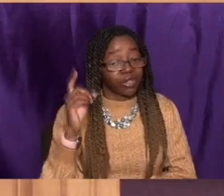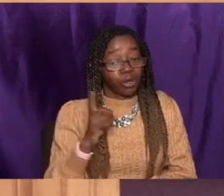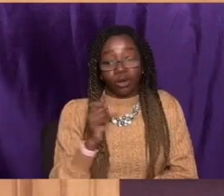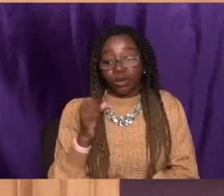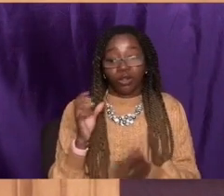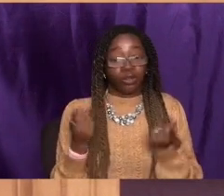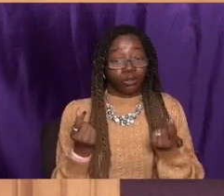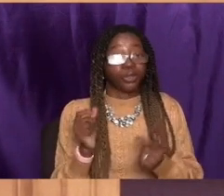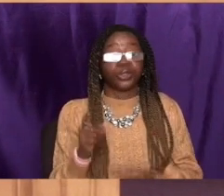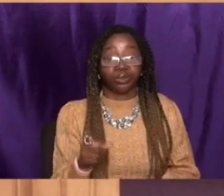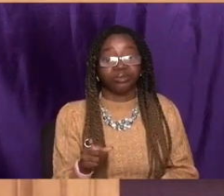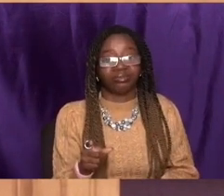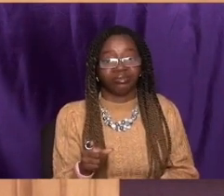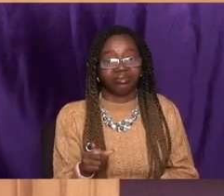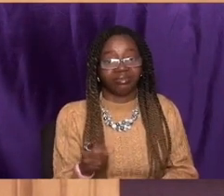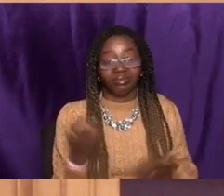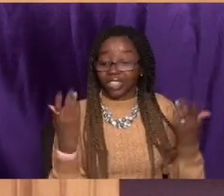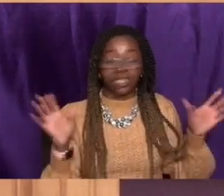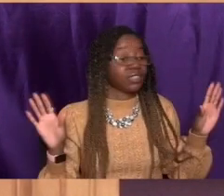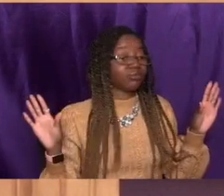is.